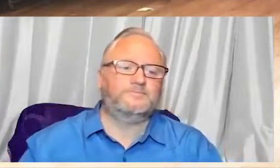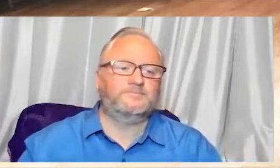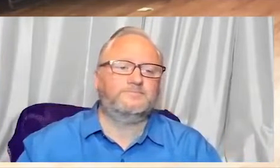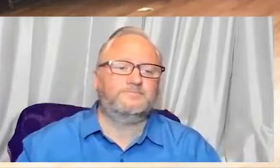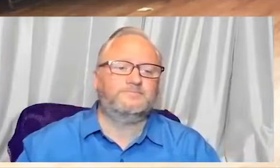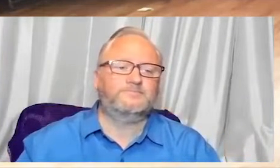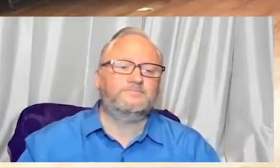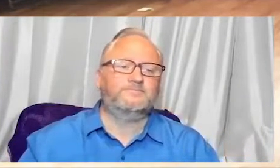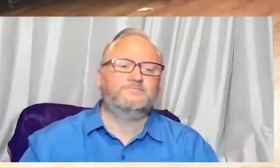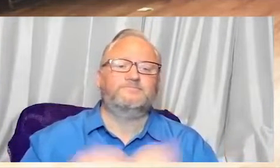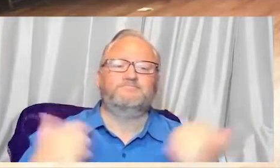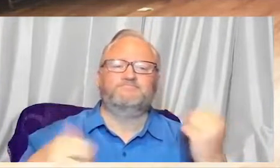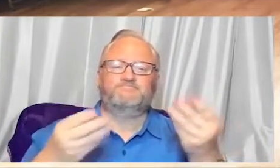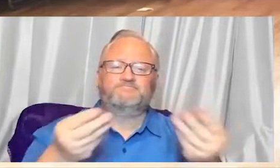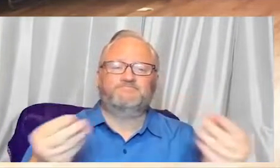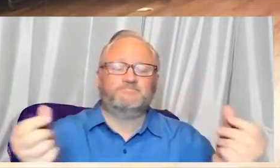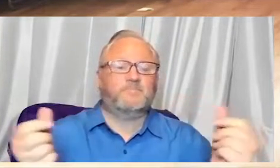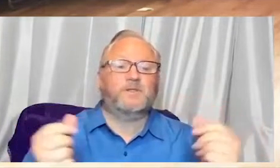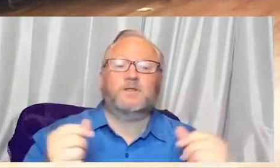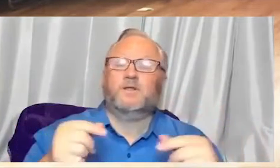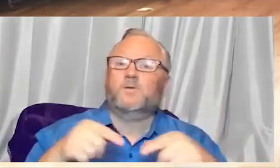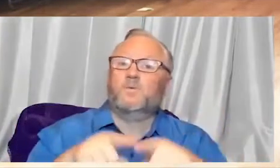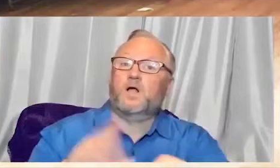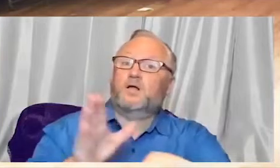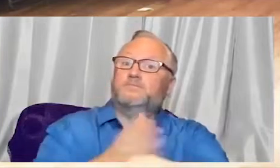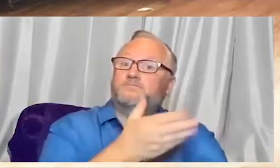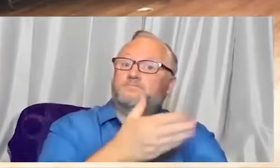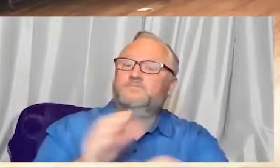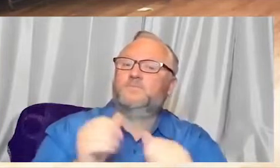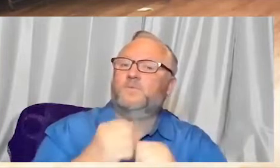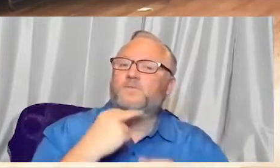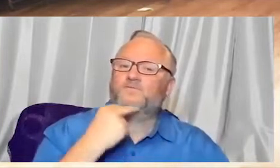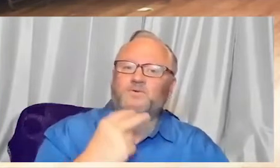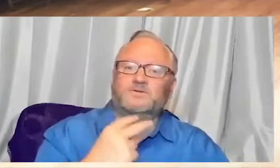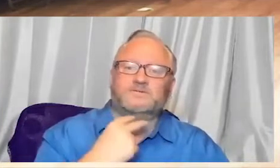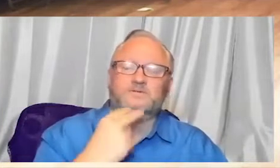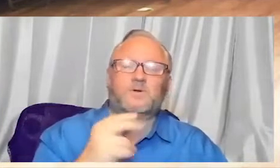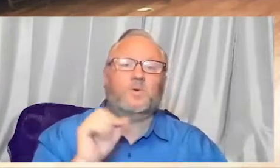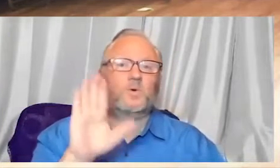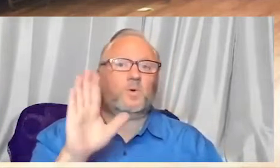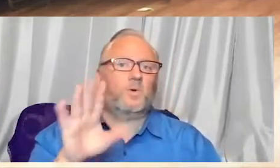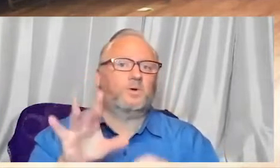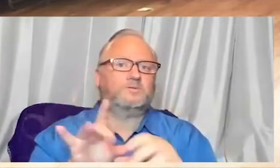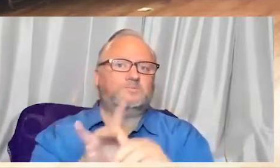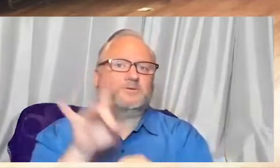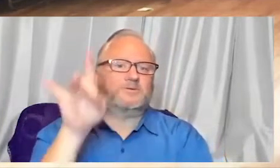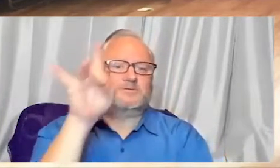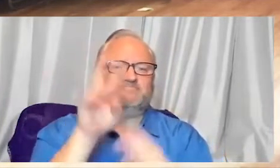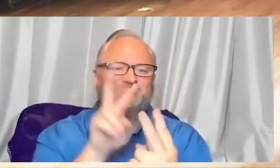Join us in singing our hymn with your voice or your spirit.